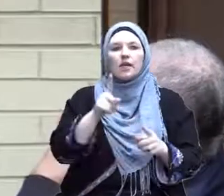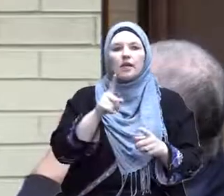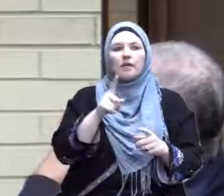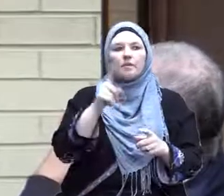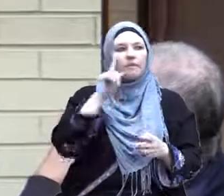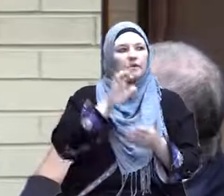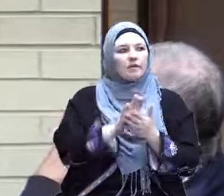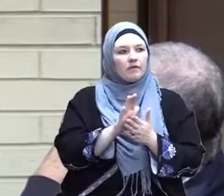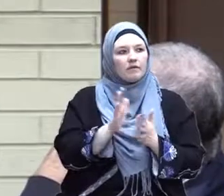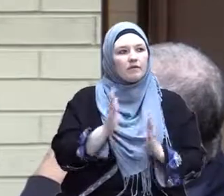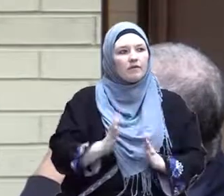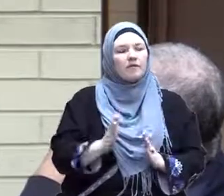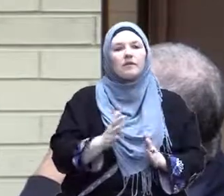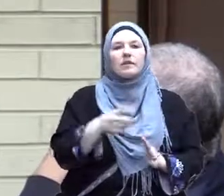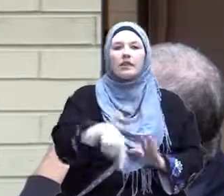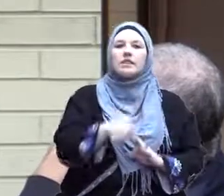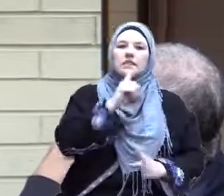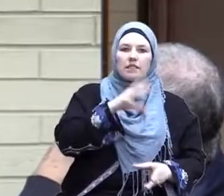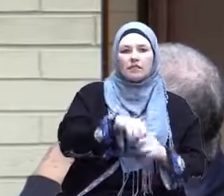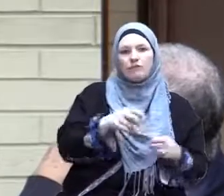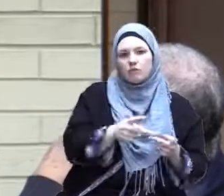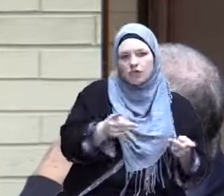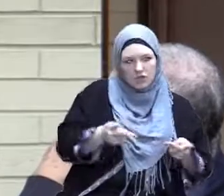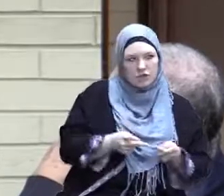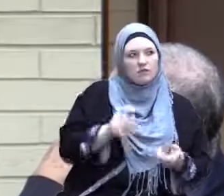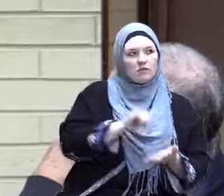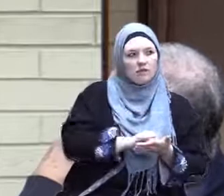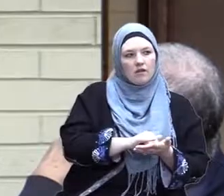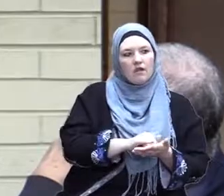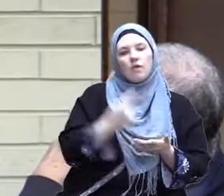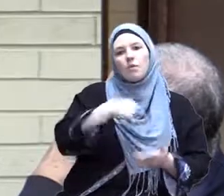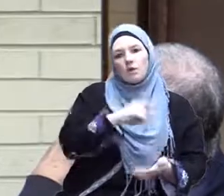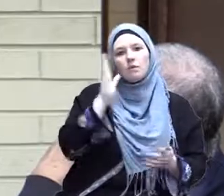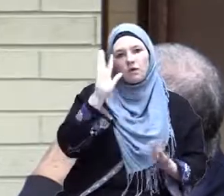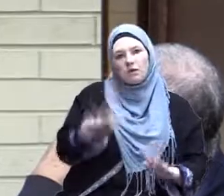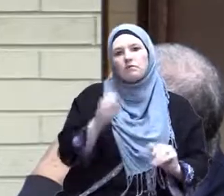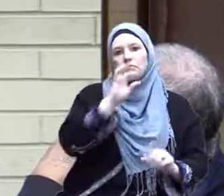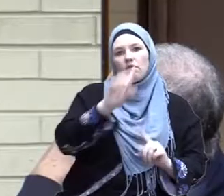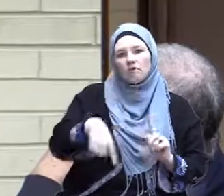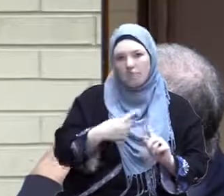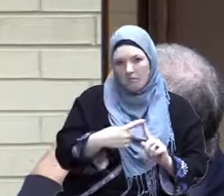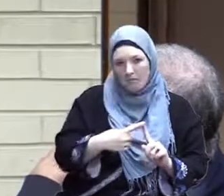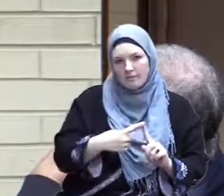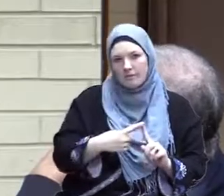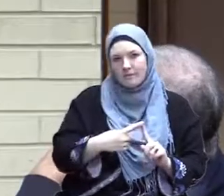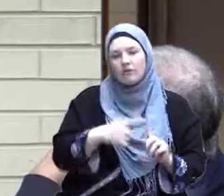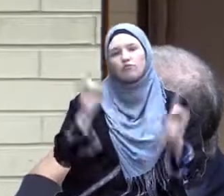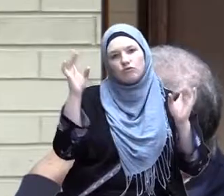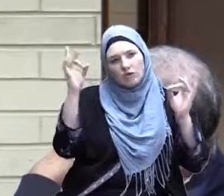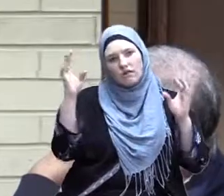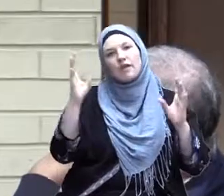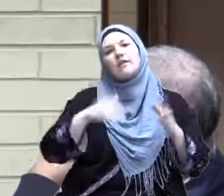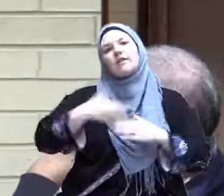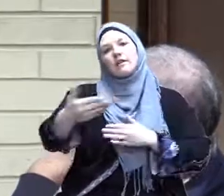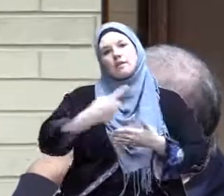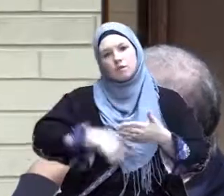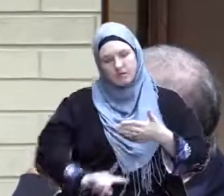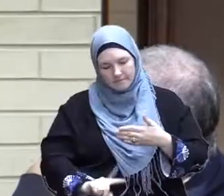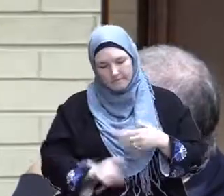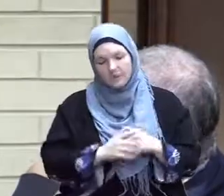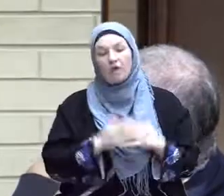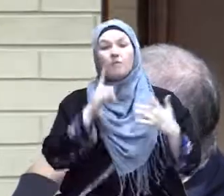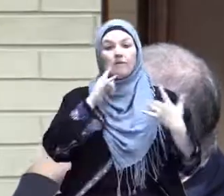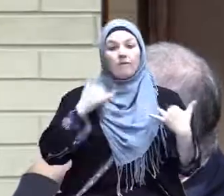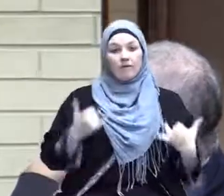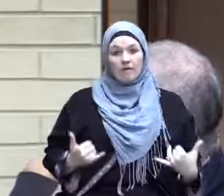parties in Medina. This is the position that we will be talking about, inshallah, in the next week. But